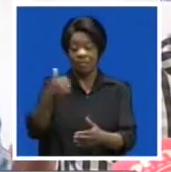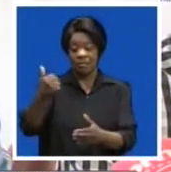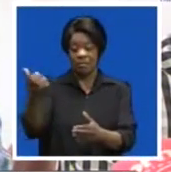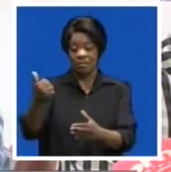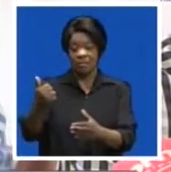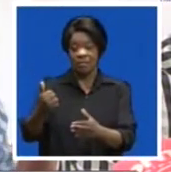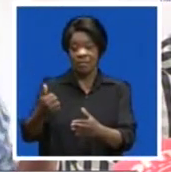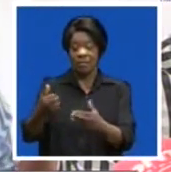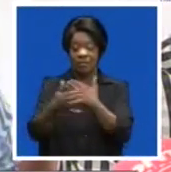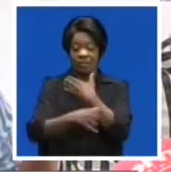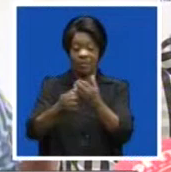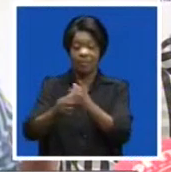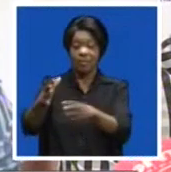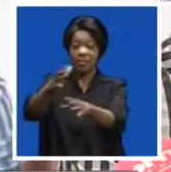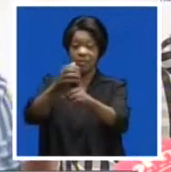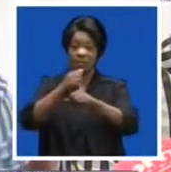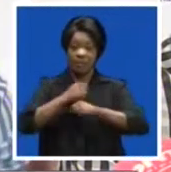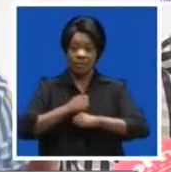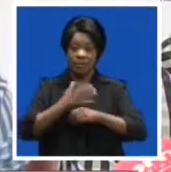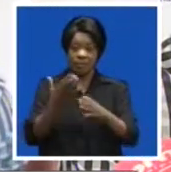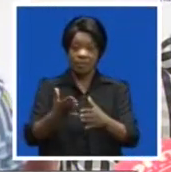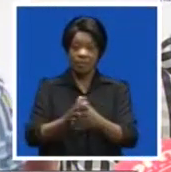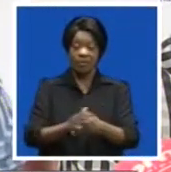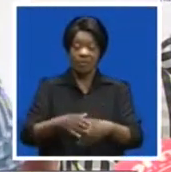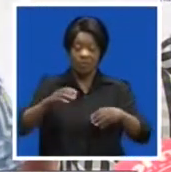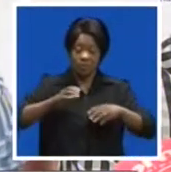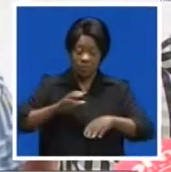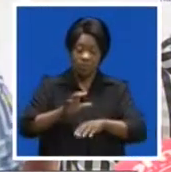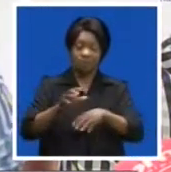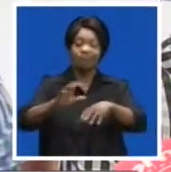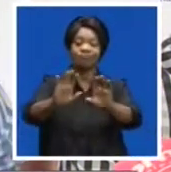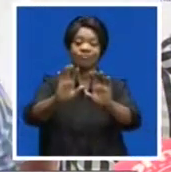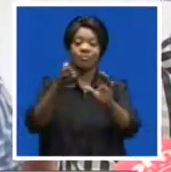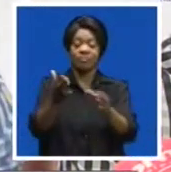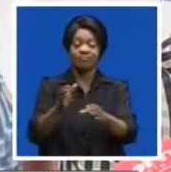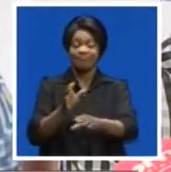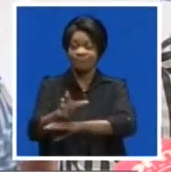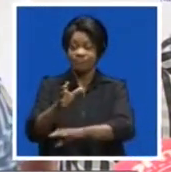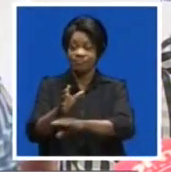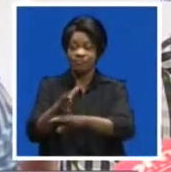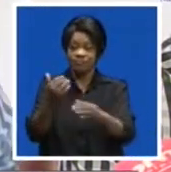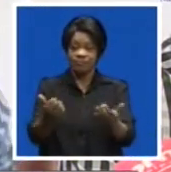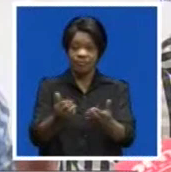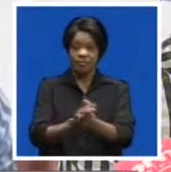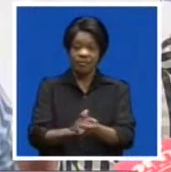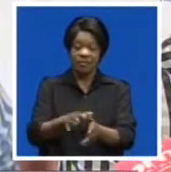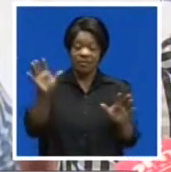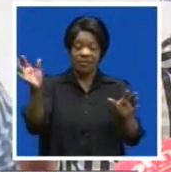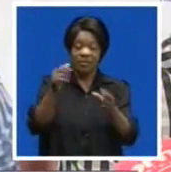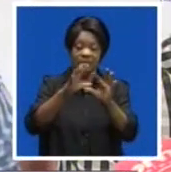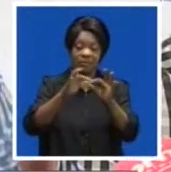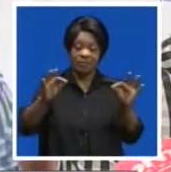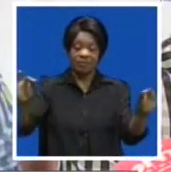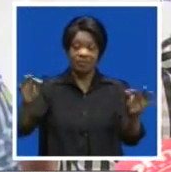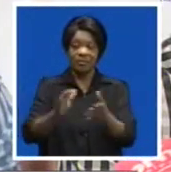this country, is that they are going to they'll continue to place false and fake stories